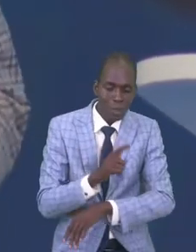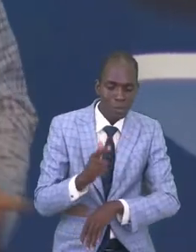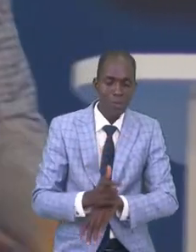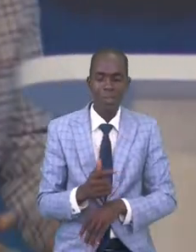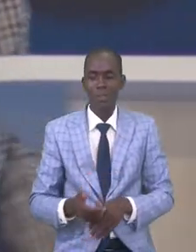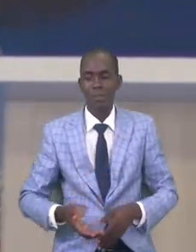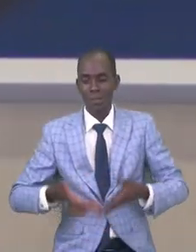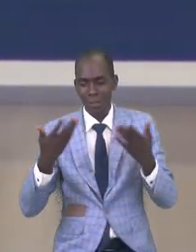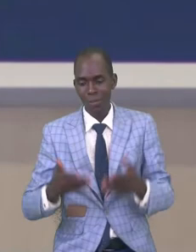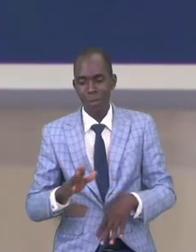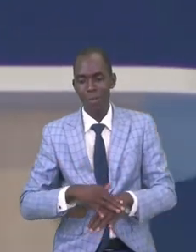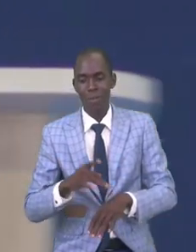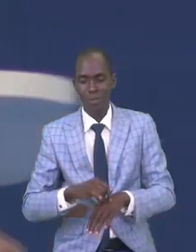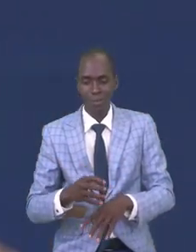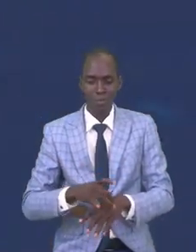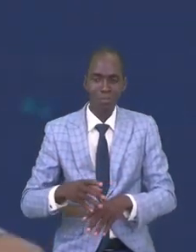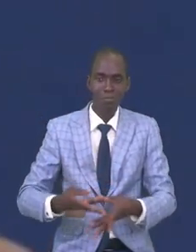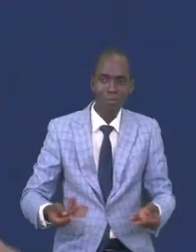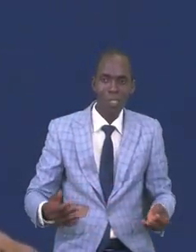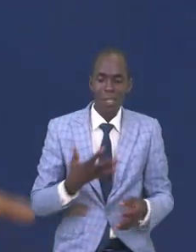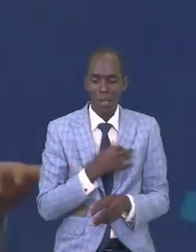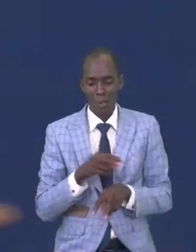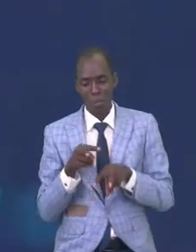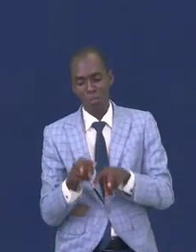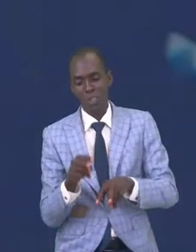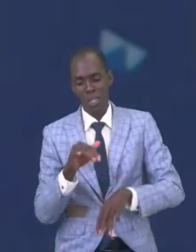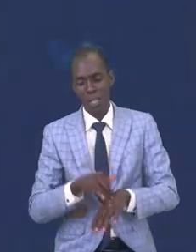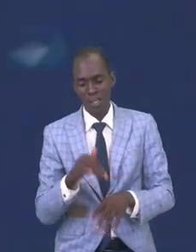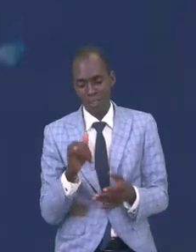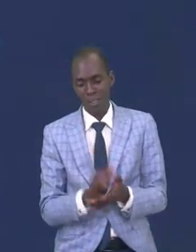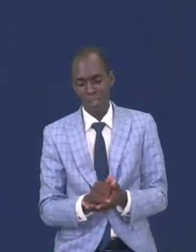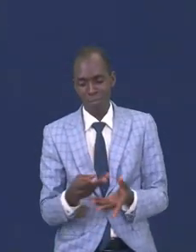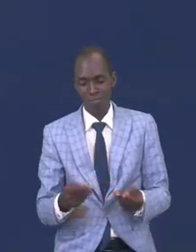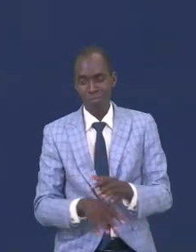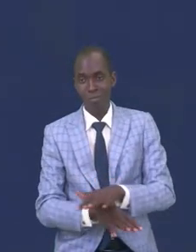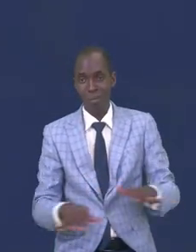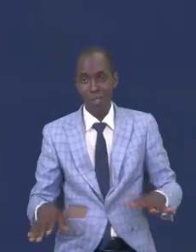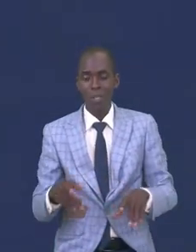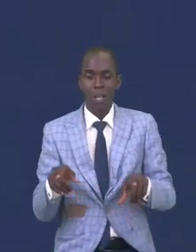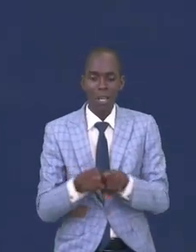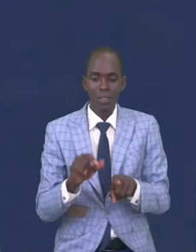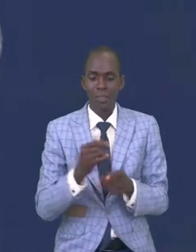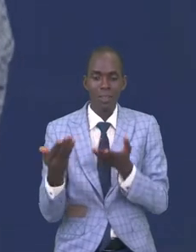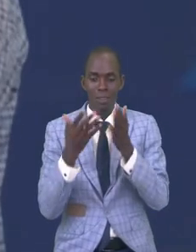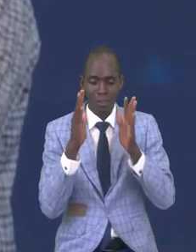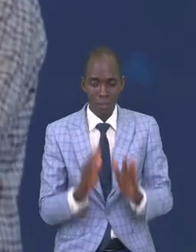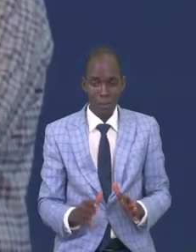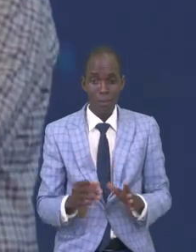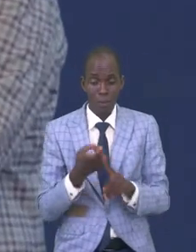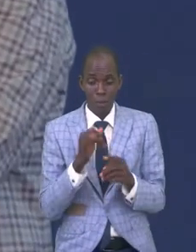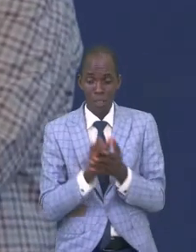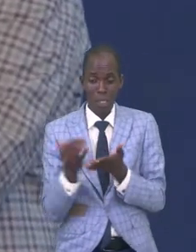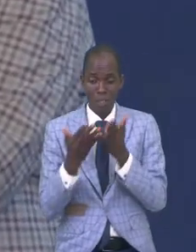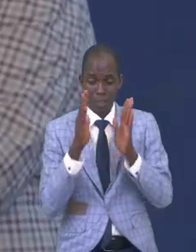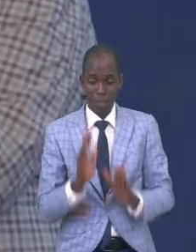time it's the floor and the floor you are looking at. But from that shallowness, from that servanthood, from that slavery, the Lord